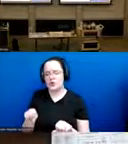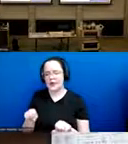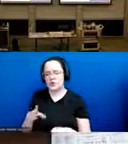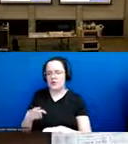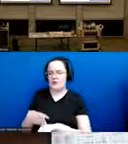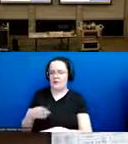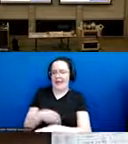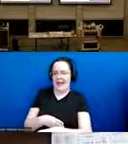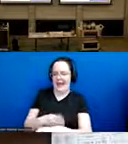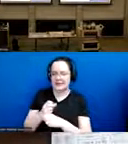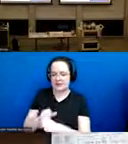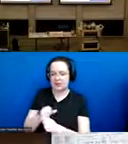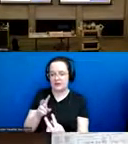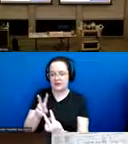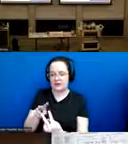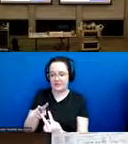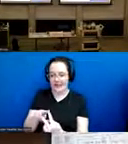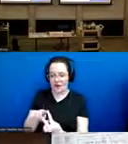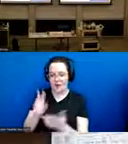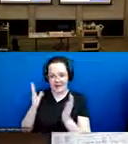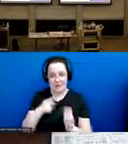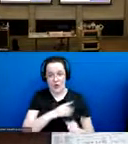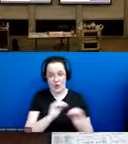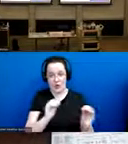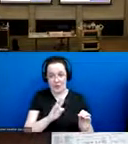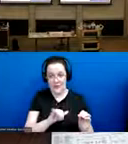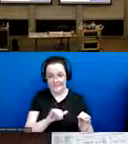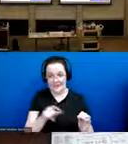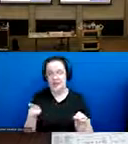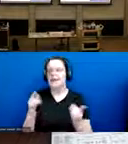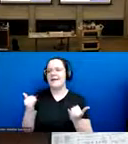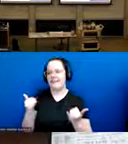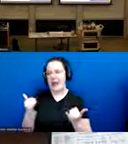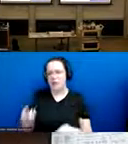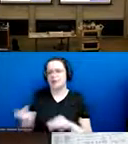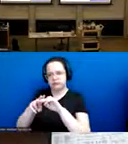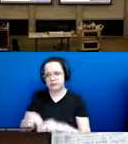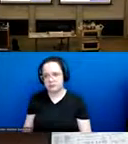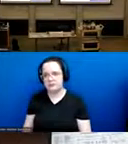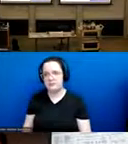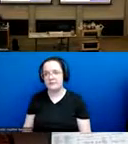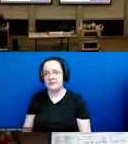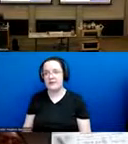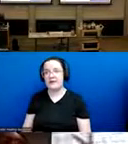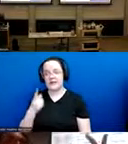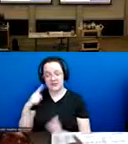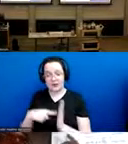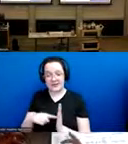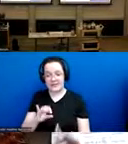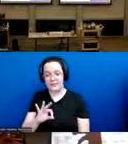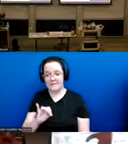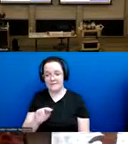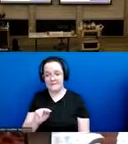of pairs with respect to the case with no cavity by the finesse square. So for example, if you have a finesse of 1,000, you